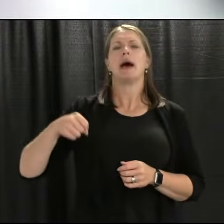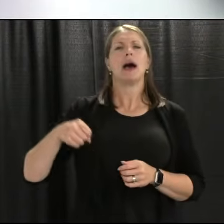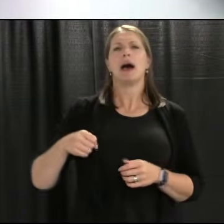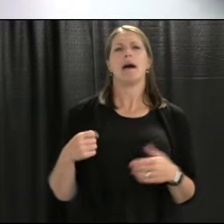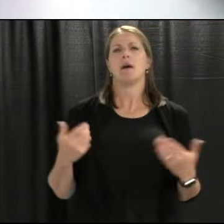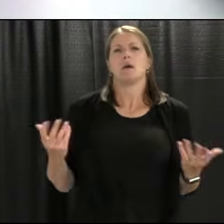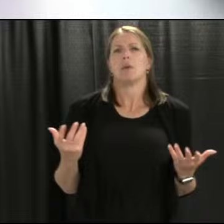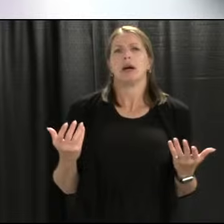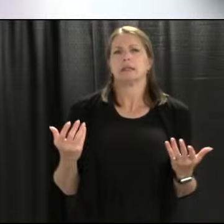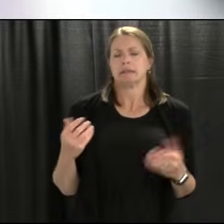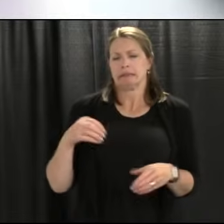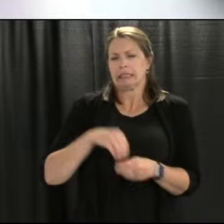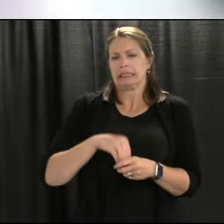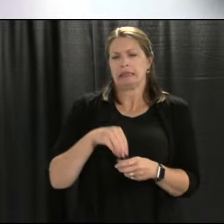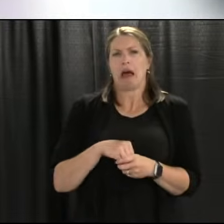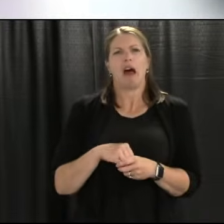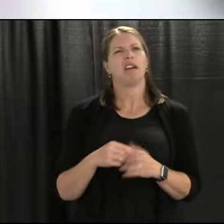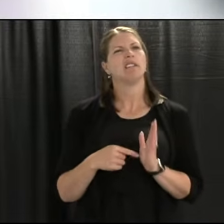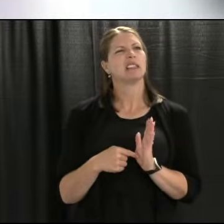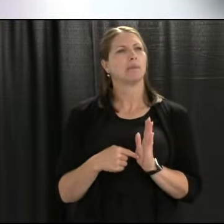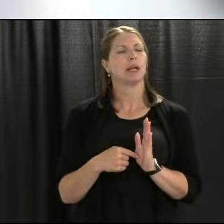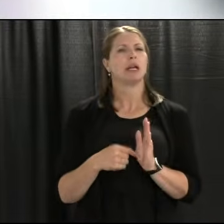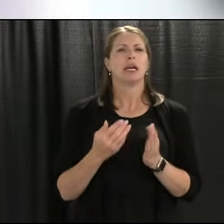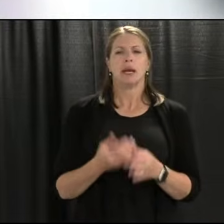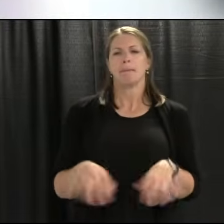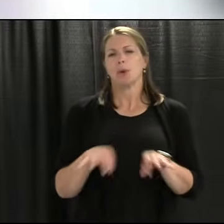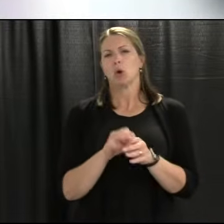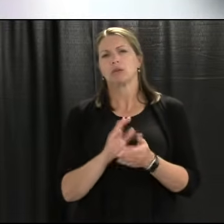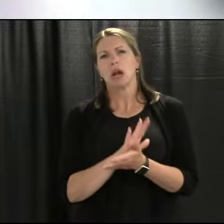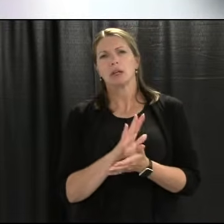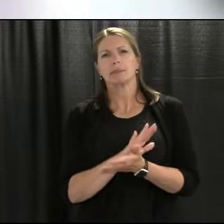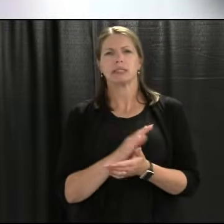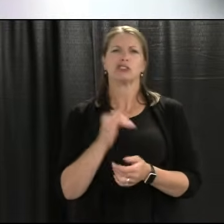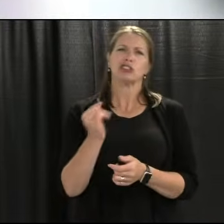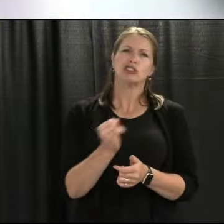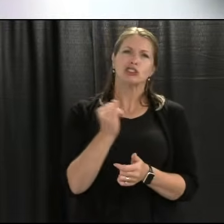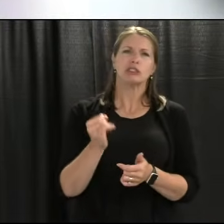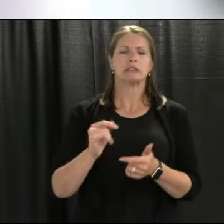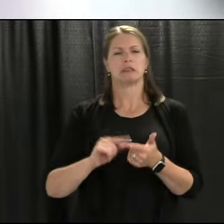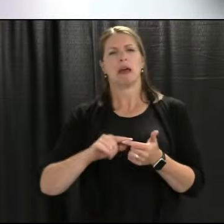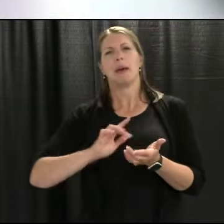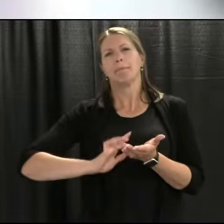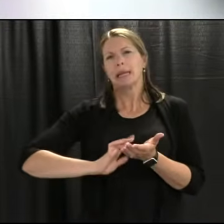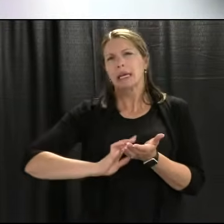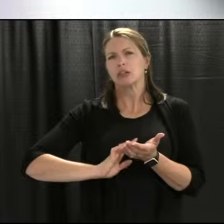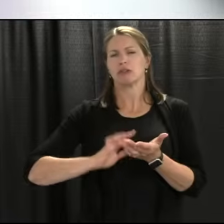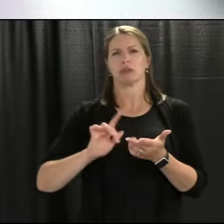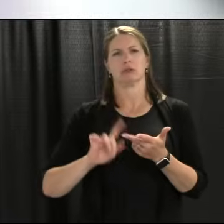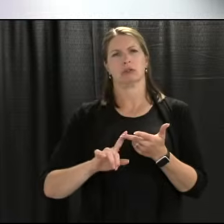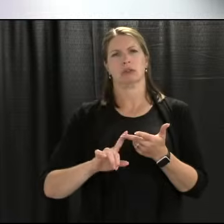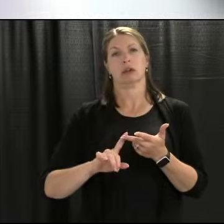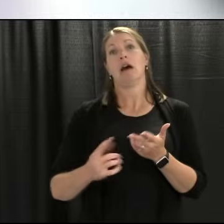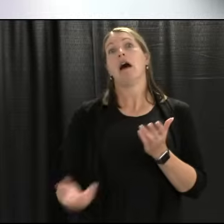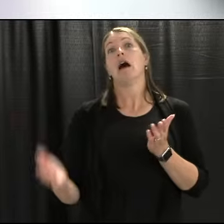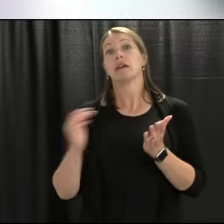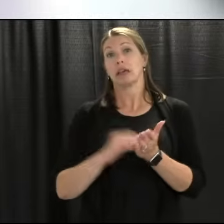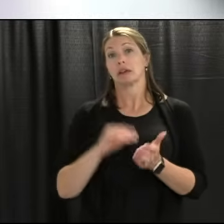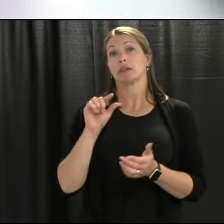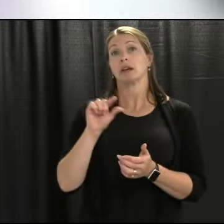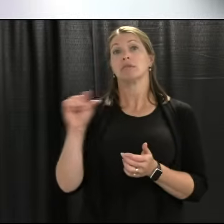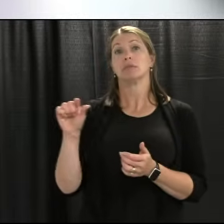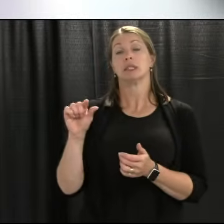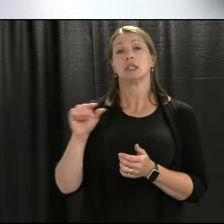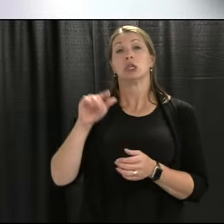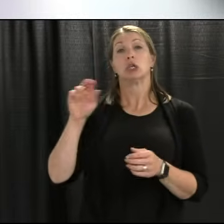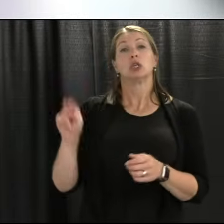in terms of important documents, insurance documents, medications, those kind of things. And I would direct you to the government of Newfoundland